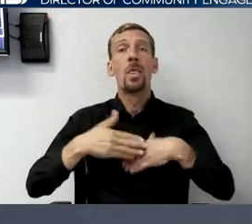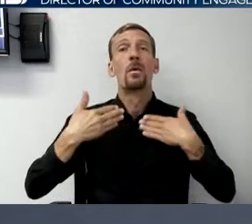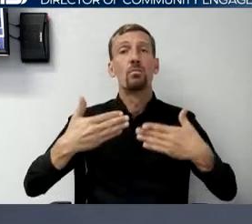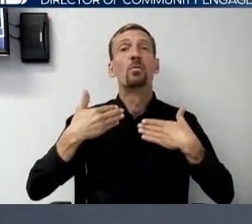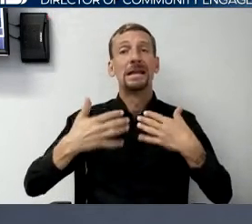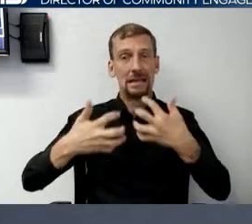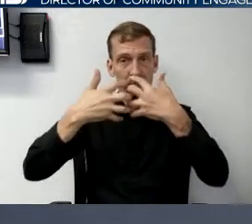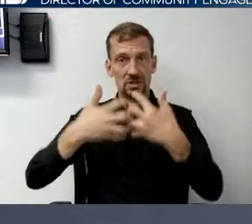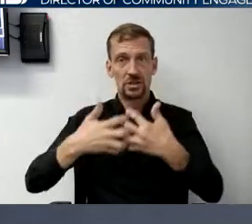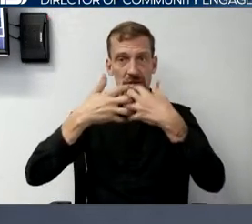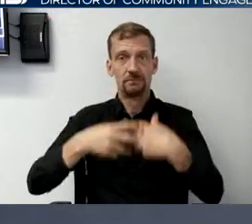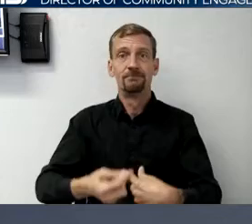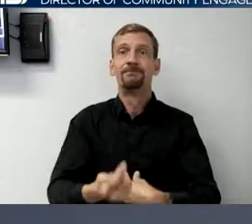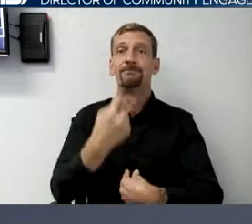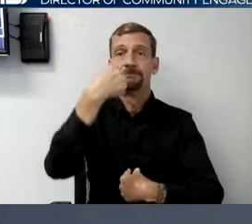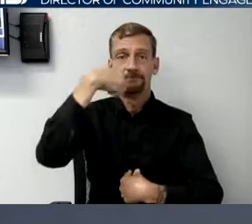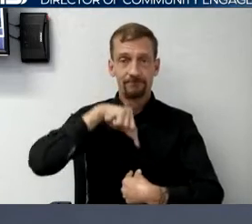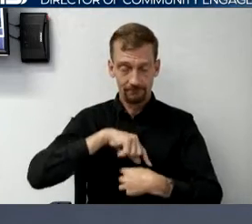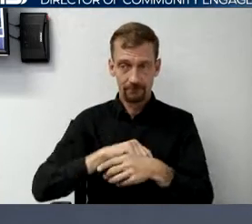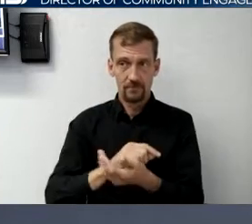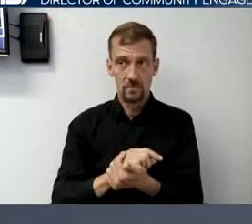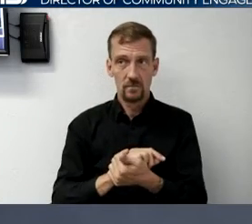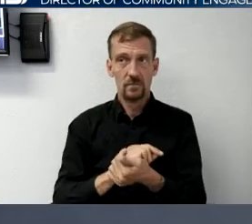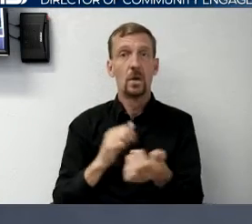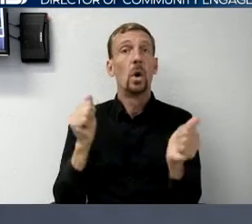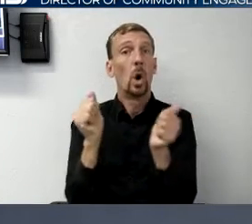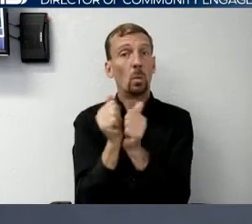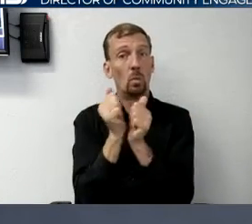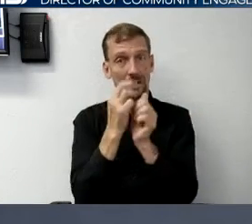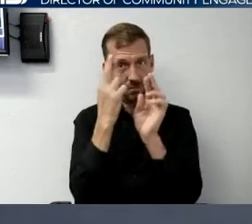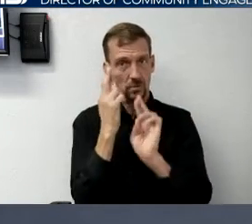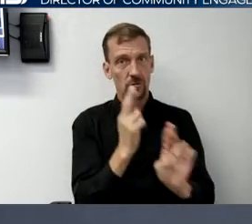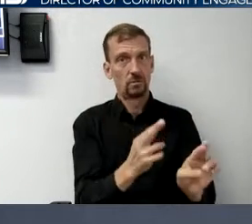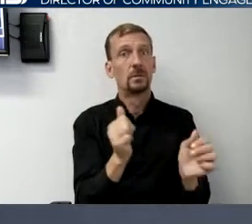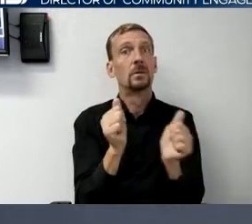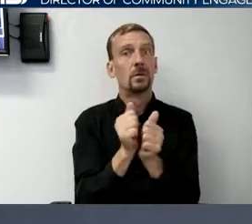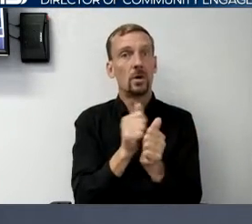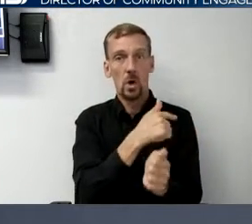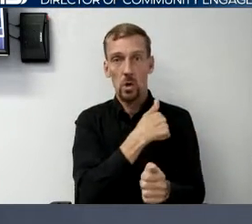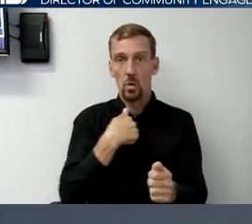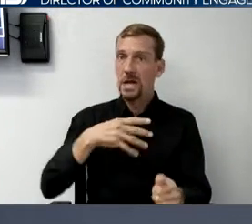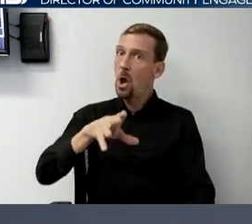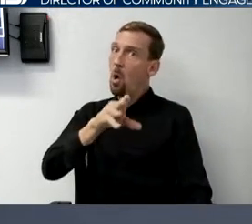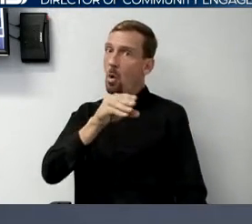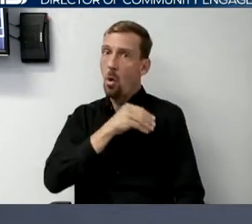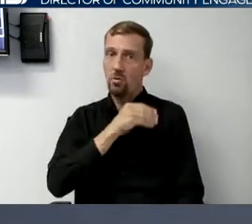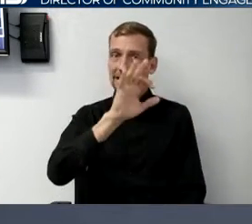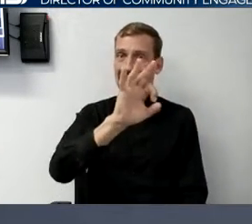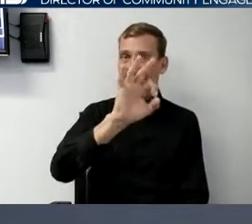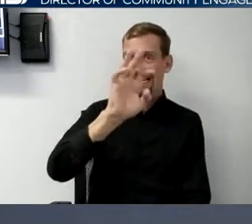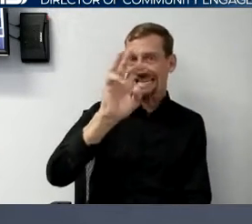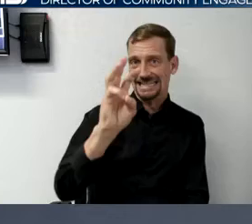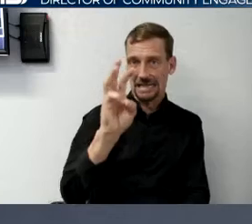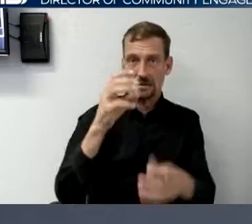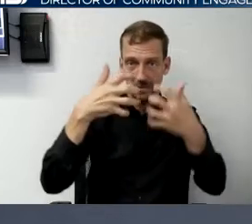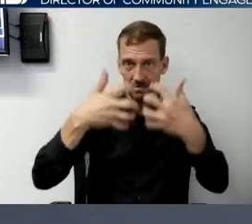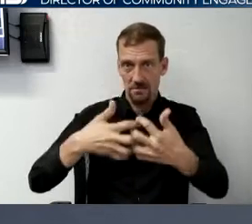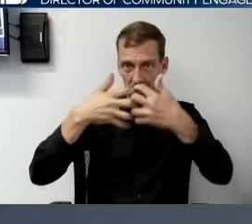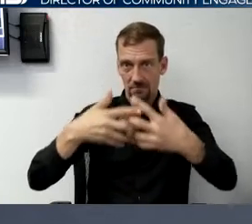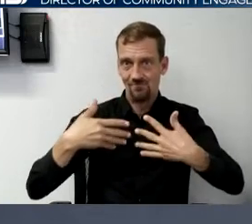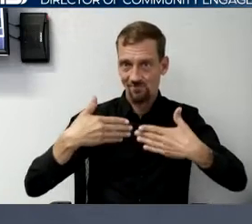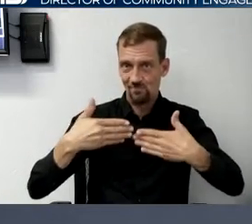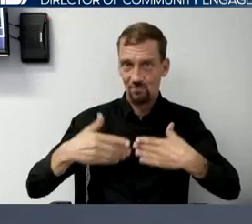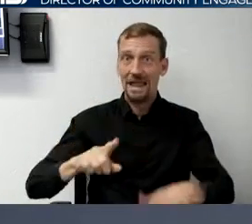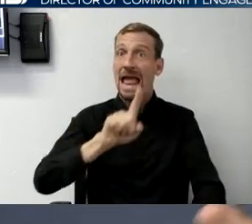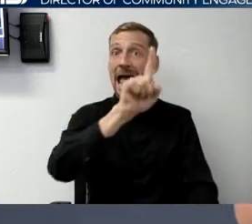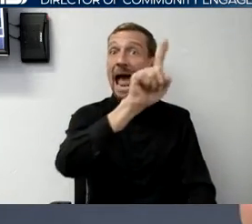helping them breathe. And with respect to ventilators, again, Kaweah Delta owns 96, and literally half of them are in